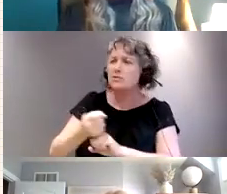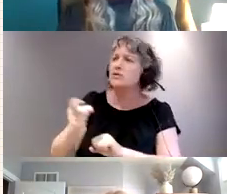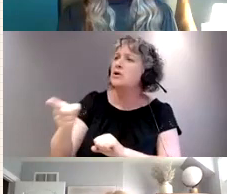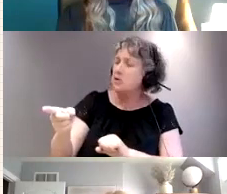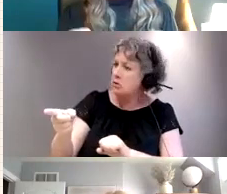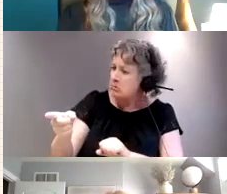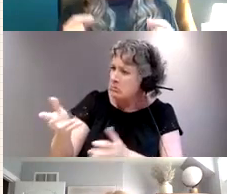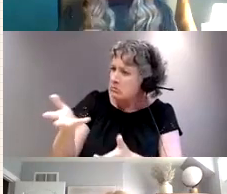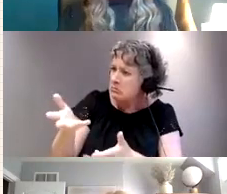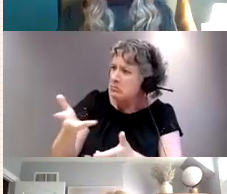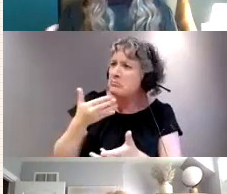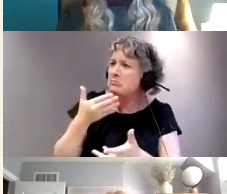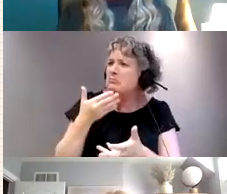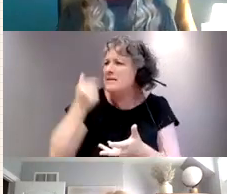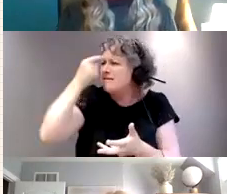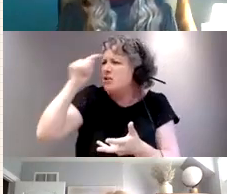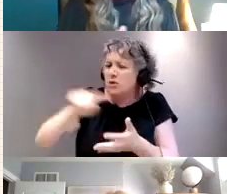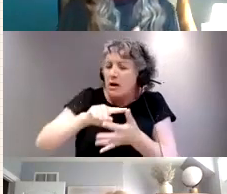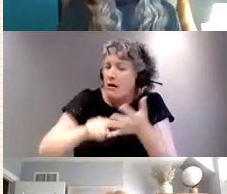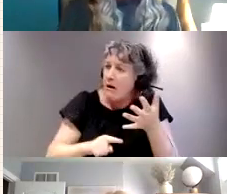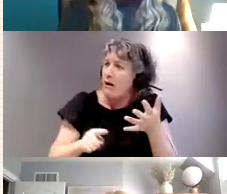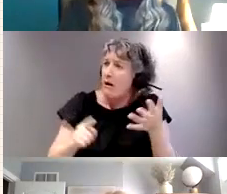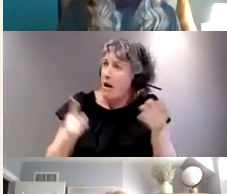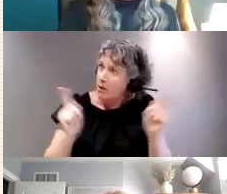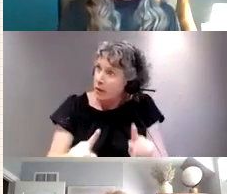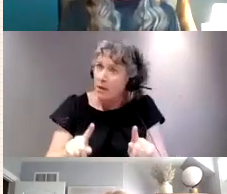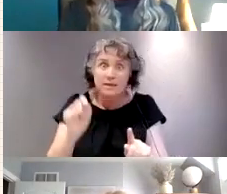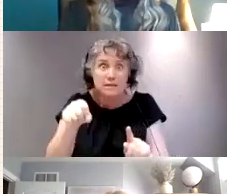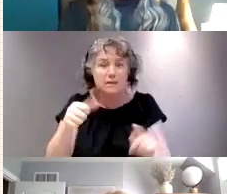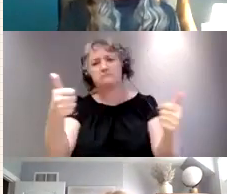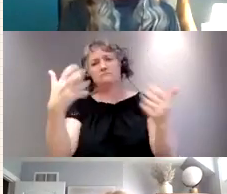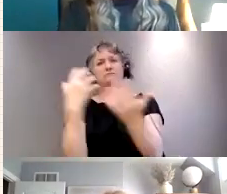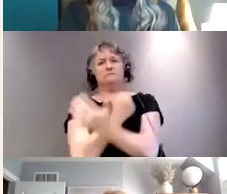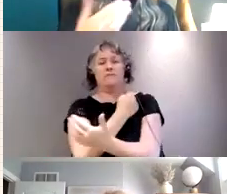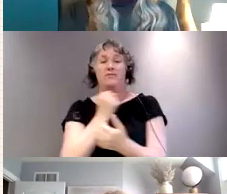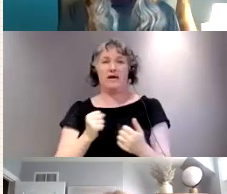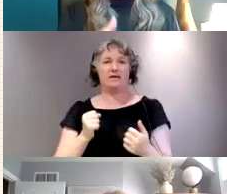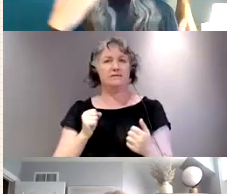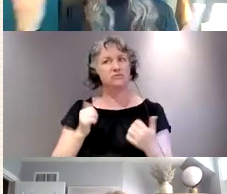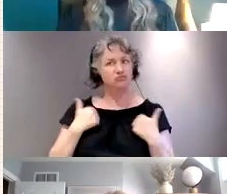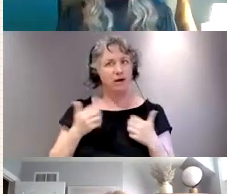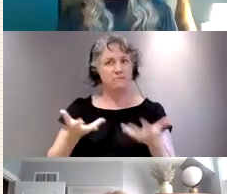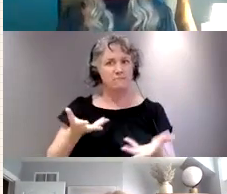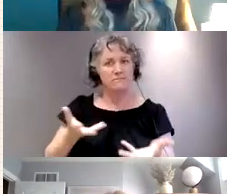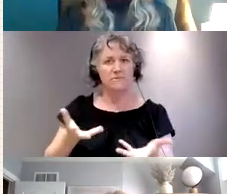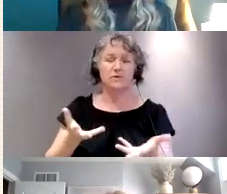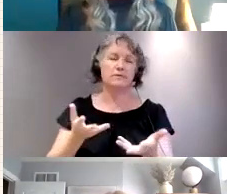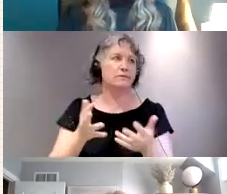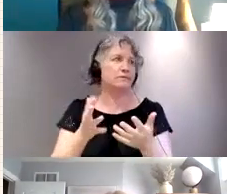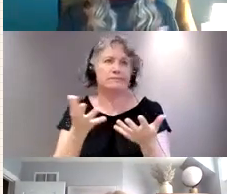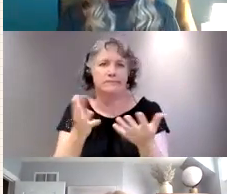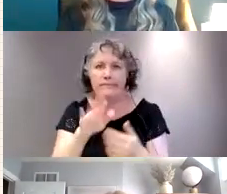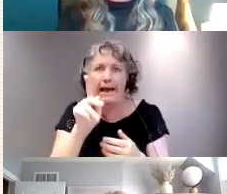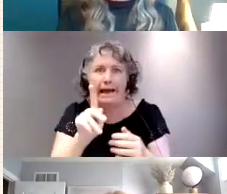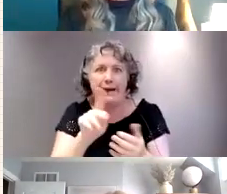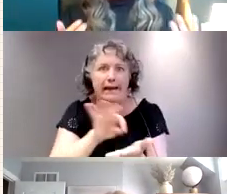interest, right? Without having to do it formally. Would they agree to something, right? To open up a joint account or to let somebody be part